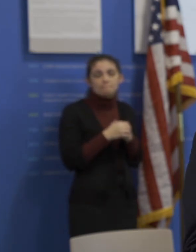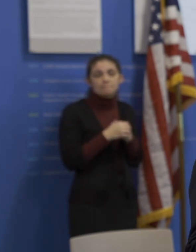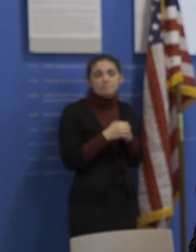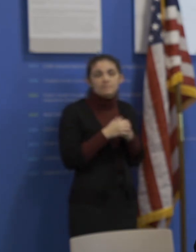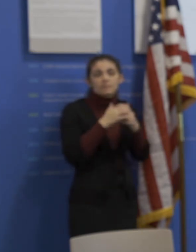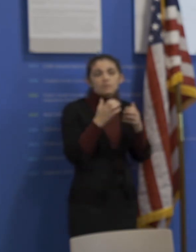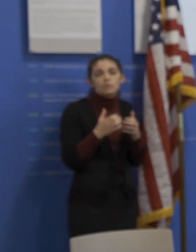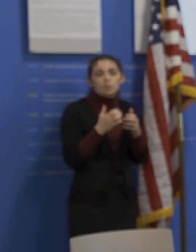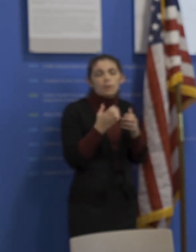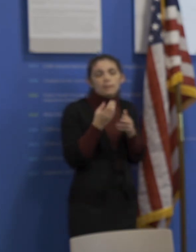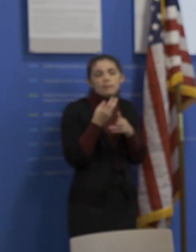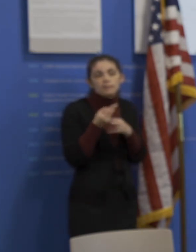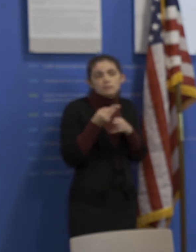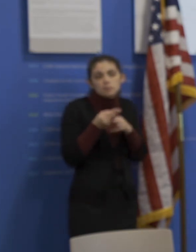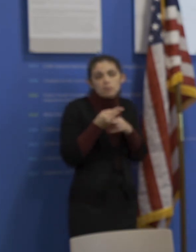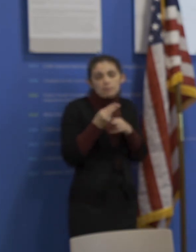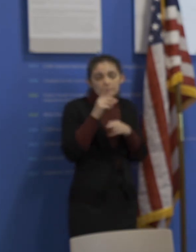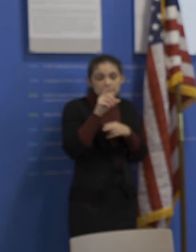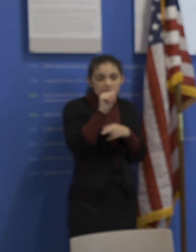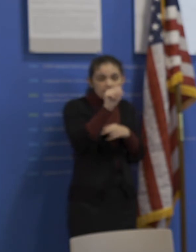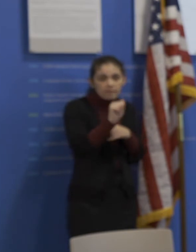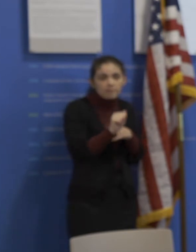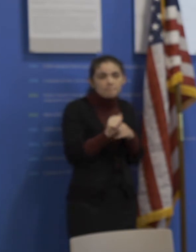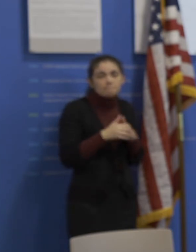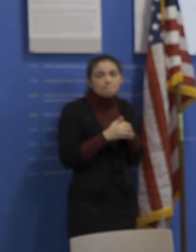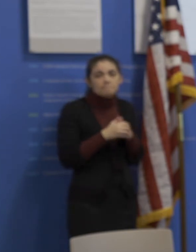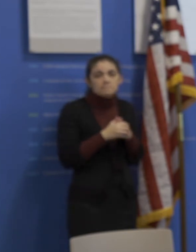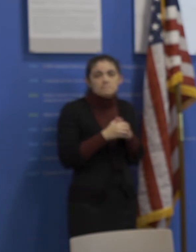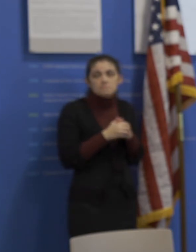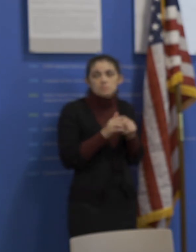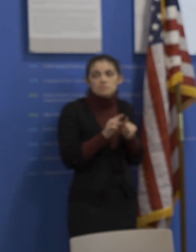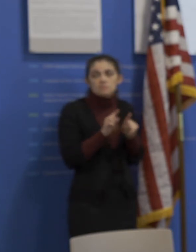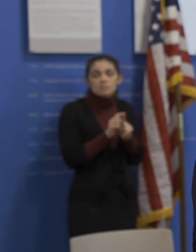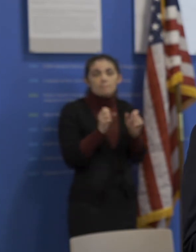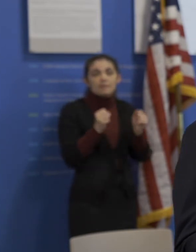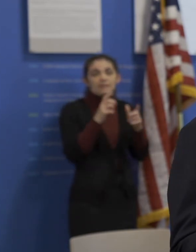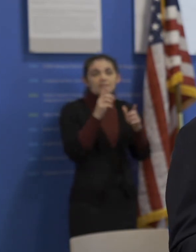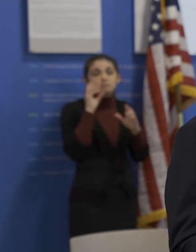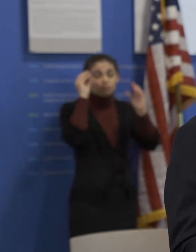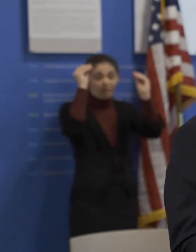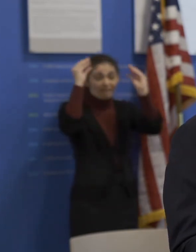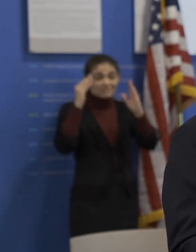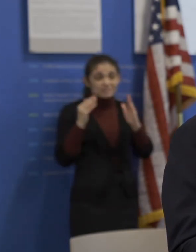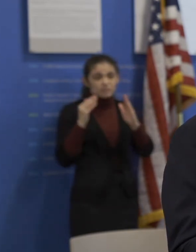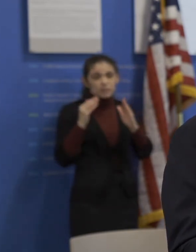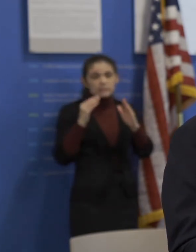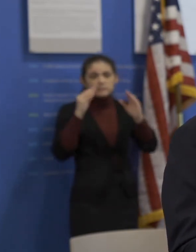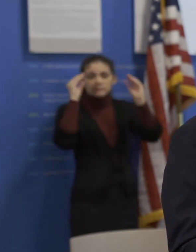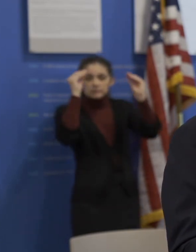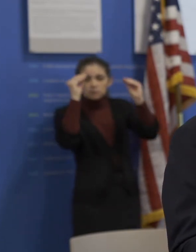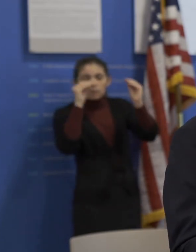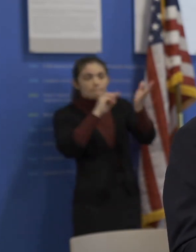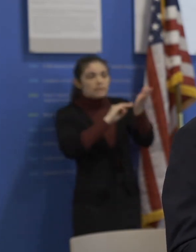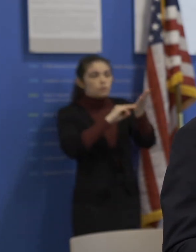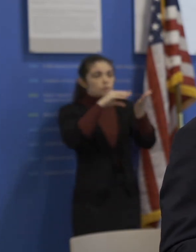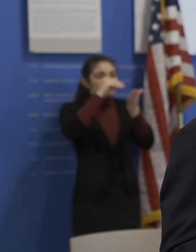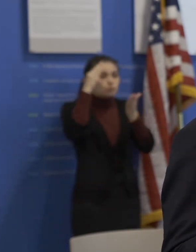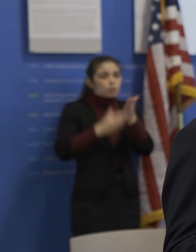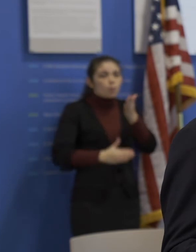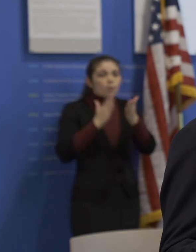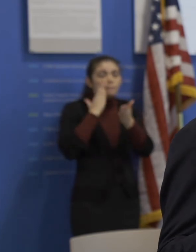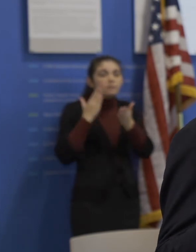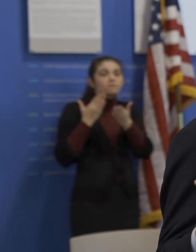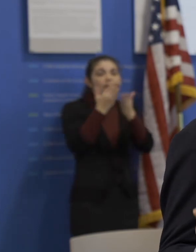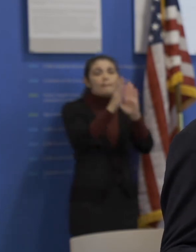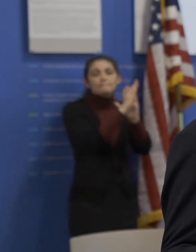we want to talk a bit about data. Dr. Gullett is, among her many talents, is she's an educator. She teaches medical students. So she's going to provide